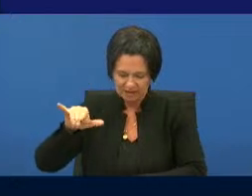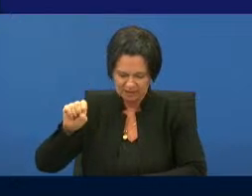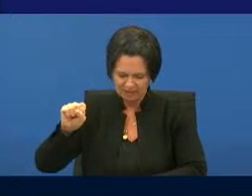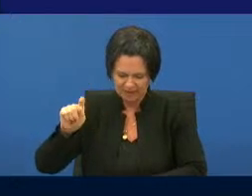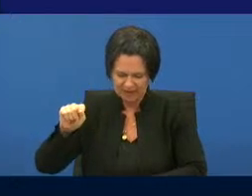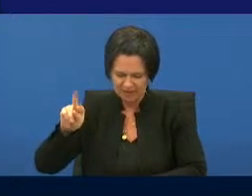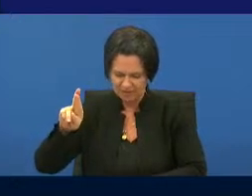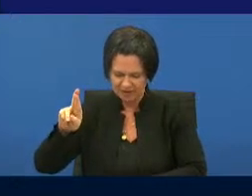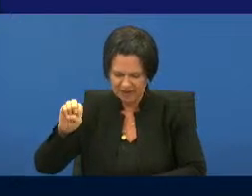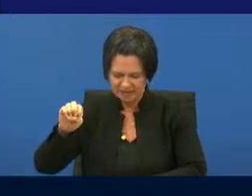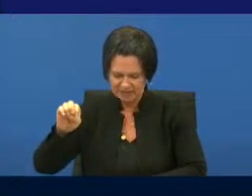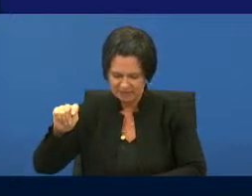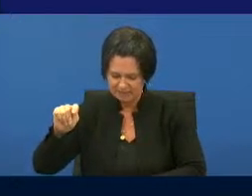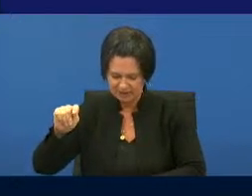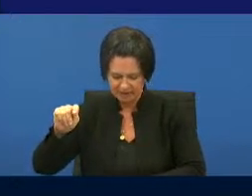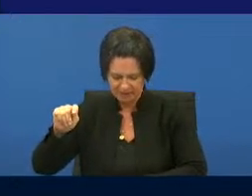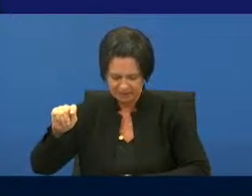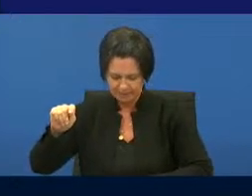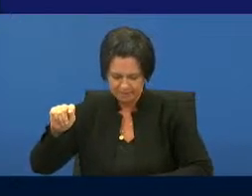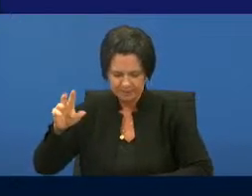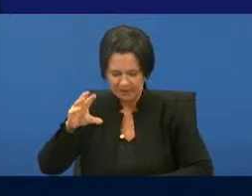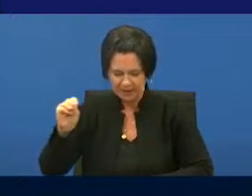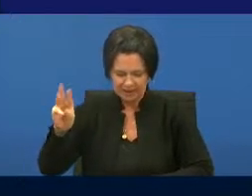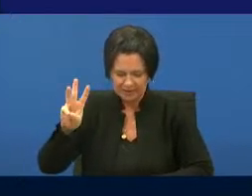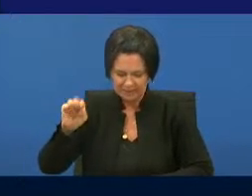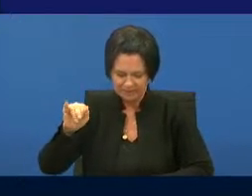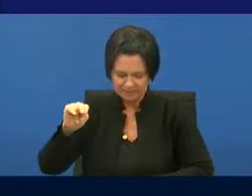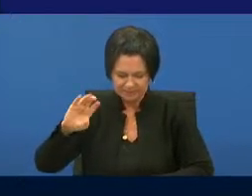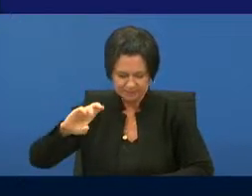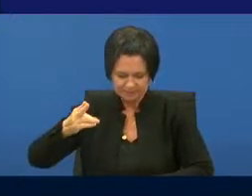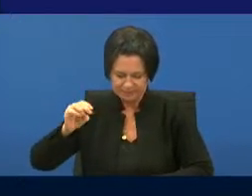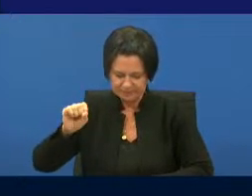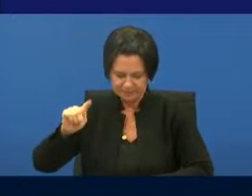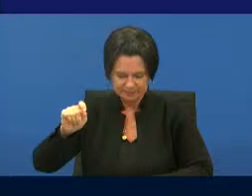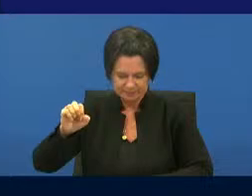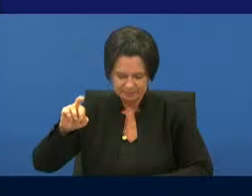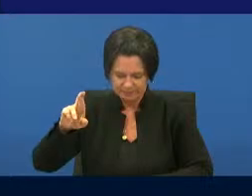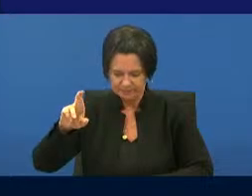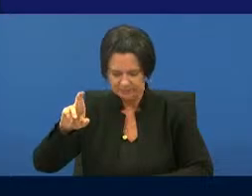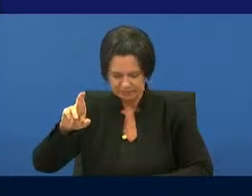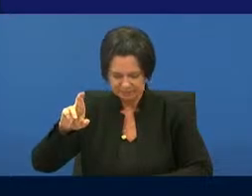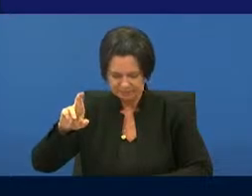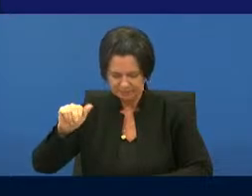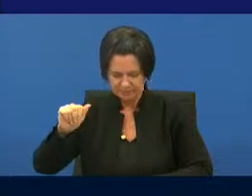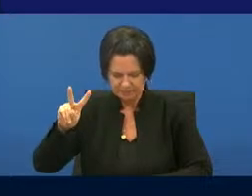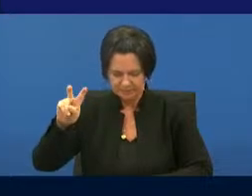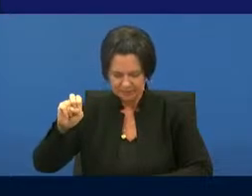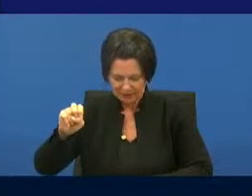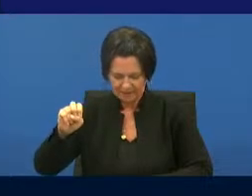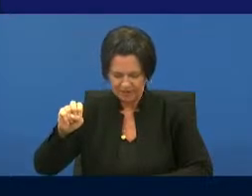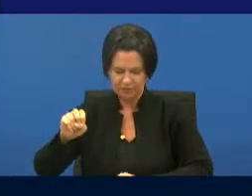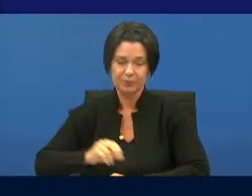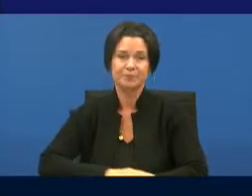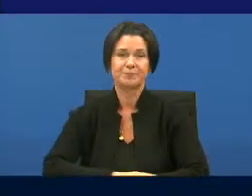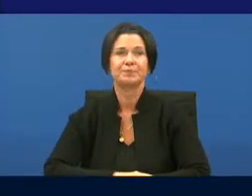Street, Council District 5, Hearst. Commission action, motion to approve 7-0. Anyone here wishing to speak on this item?